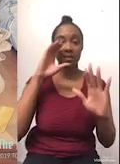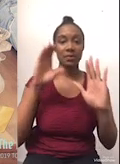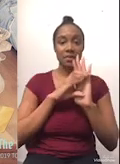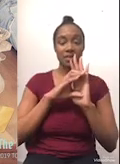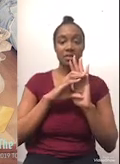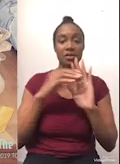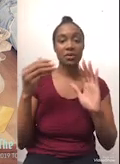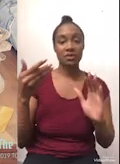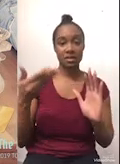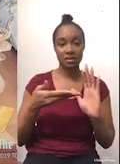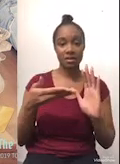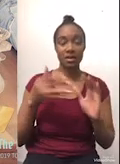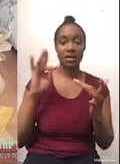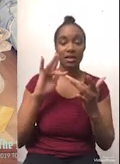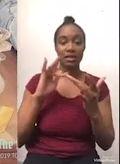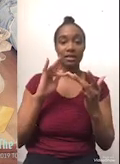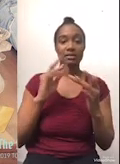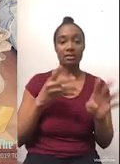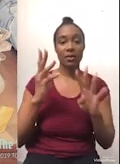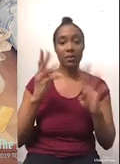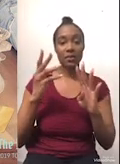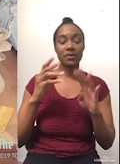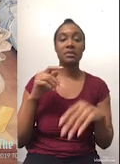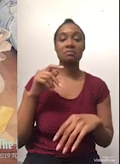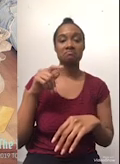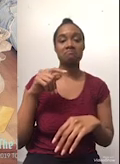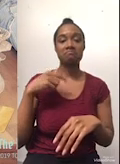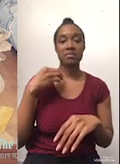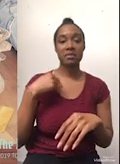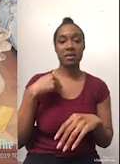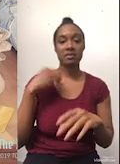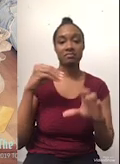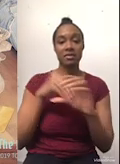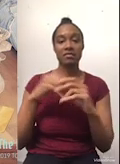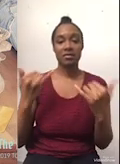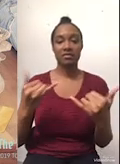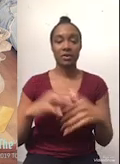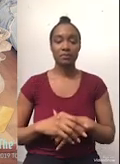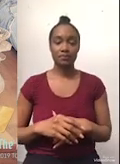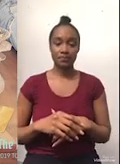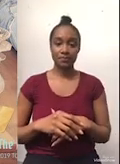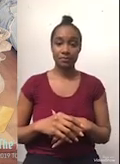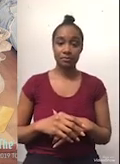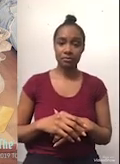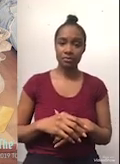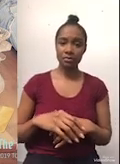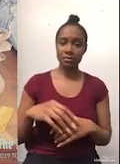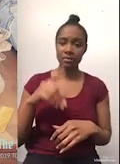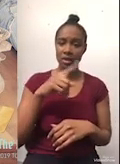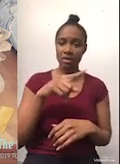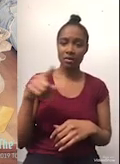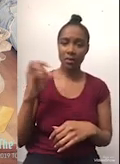We assume you are very busy due to your recent comeback. How do you deal with stress that comes with work?